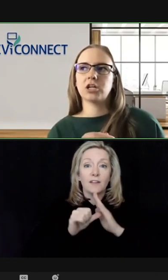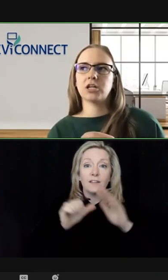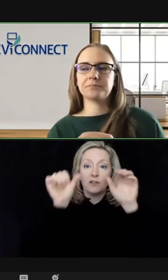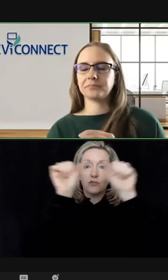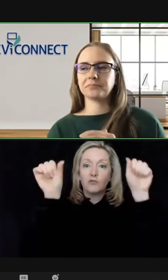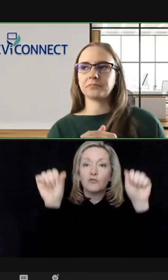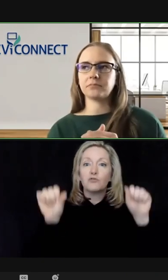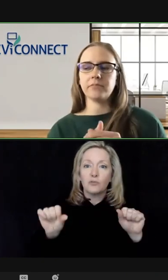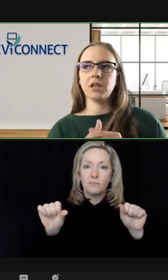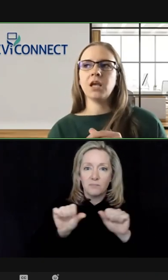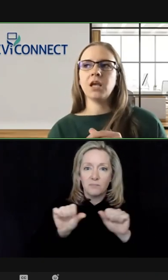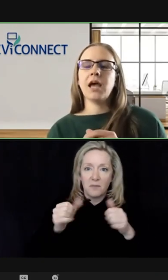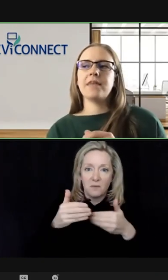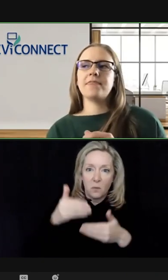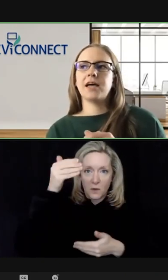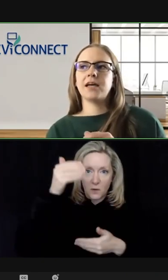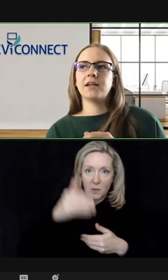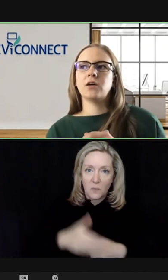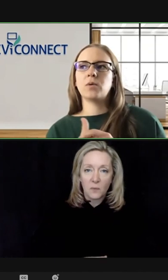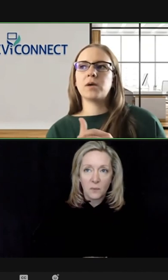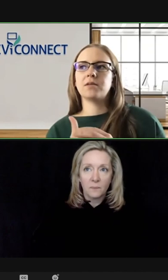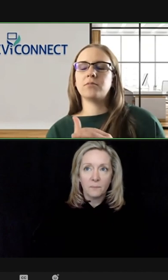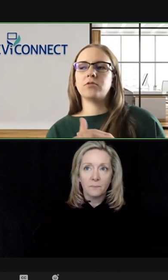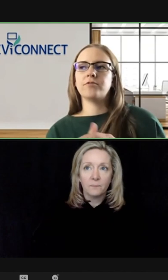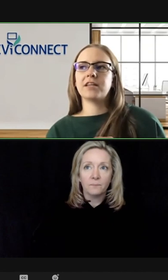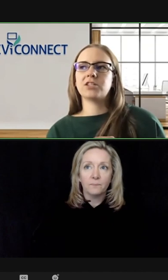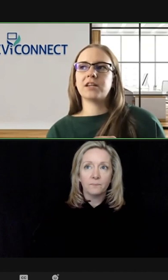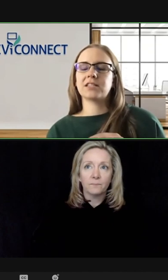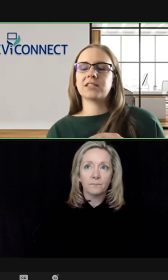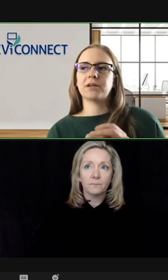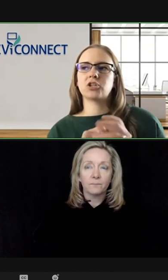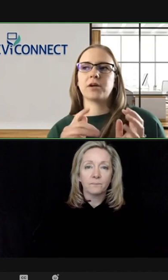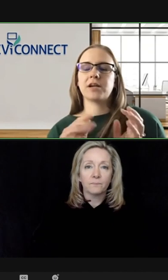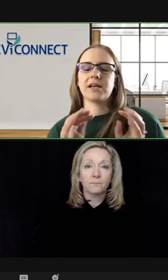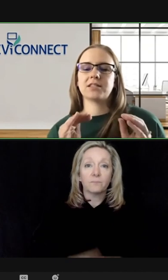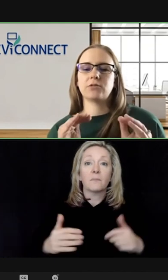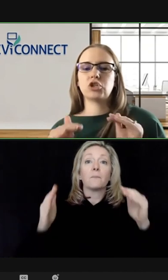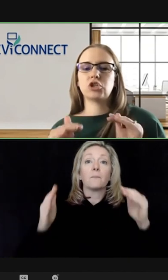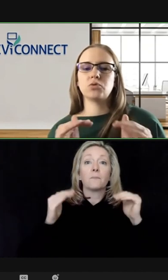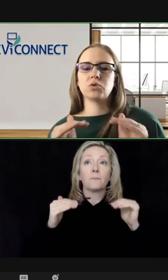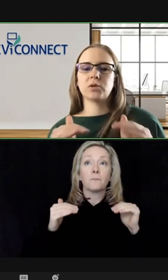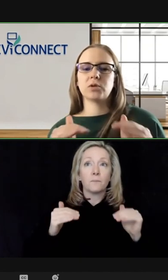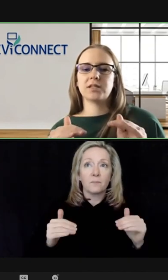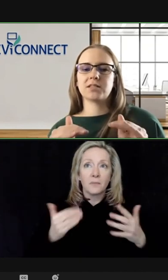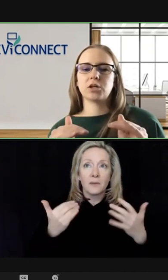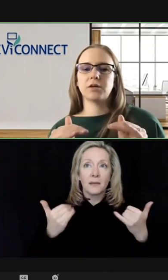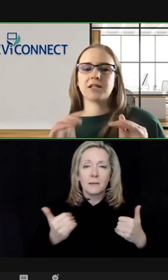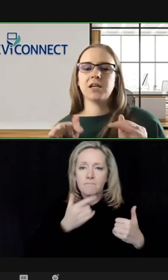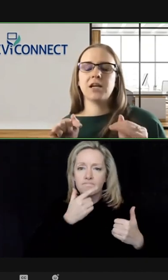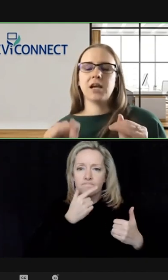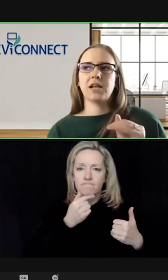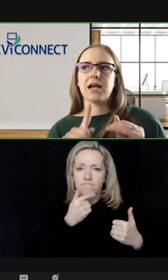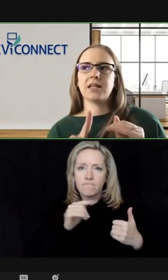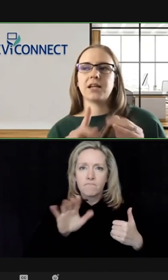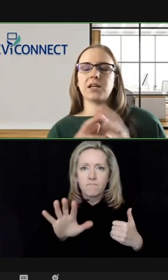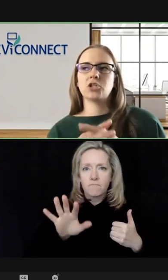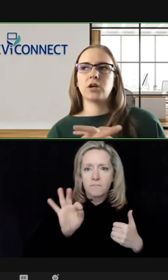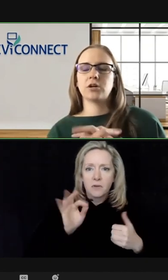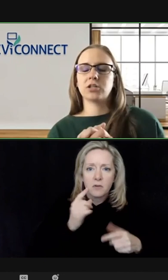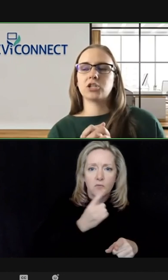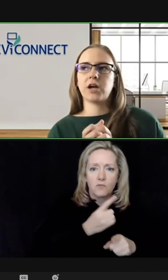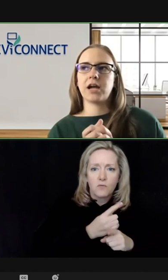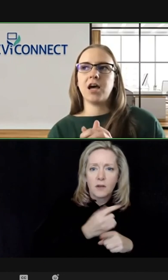the picture. And then we can move into the next picture where he has to now choose which one is correct and